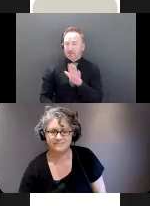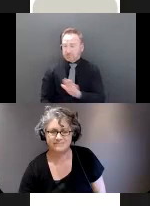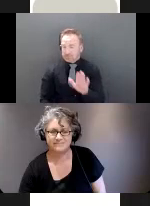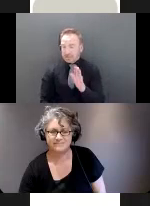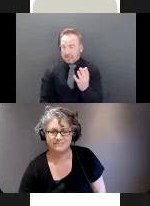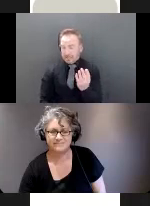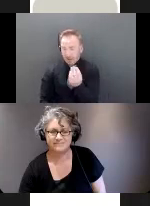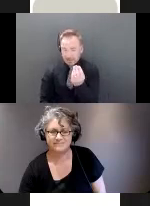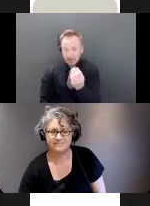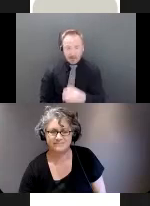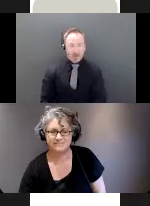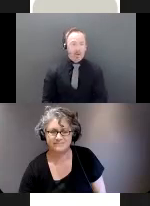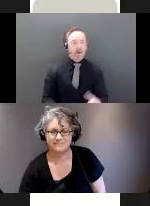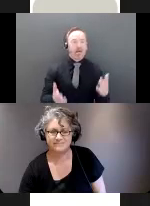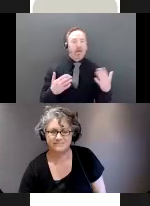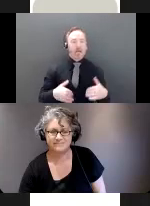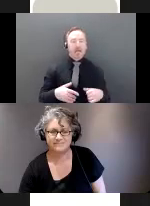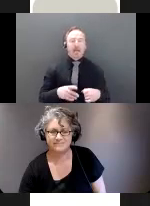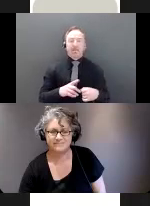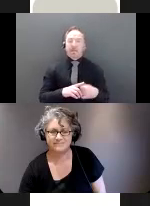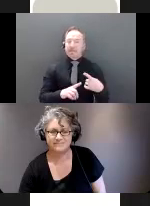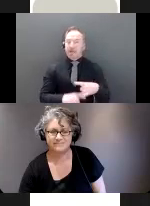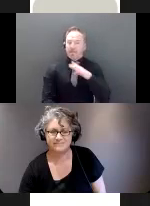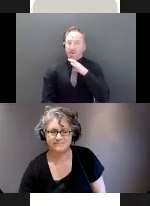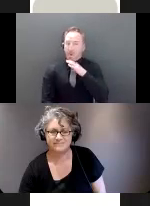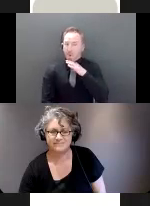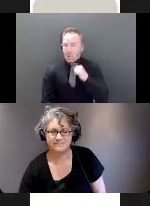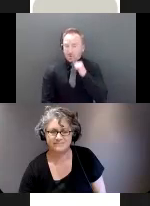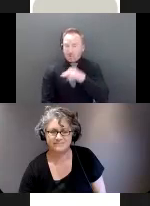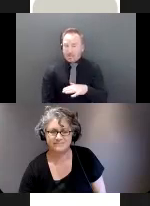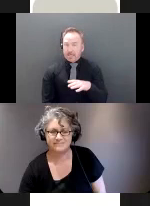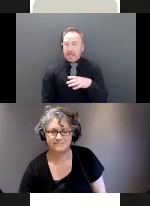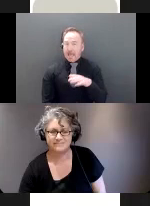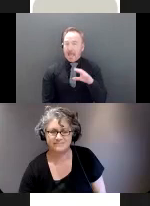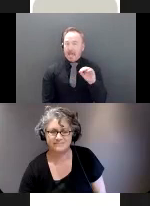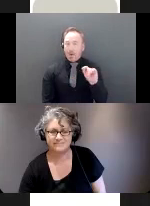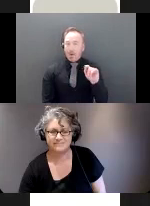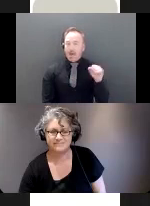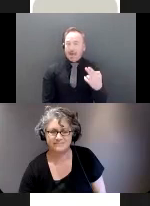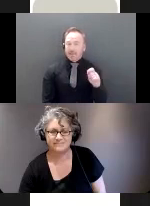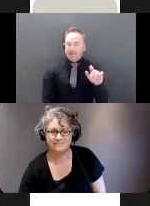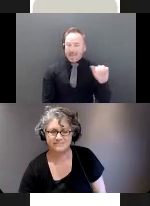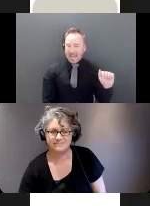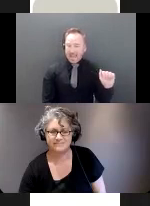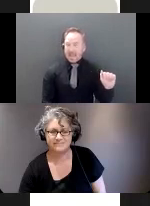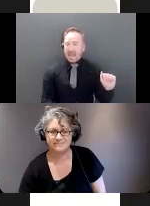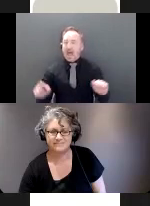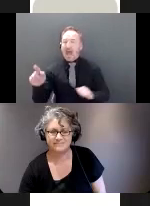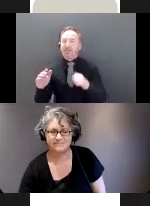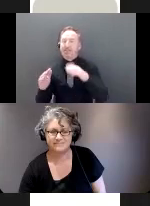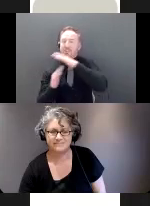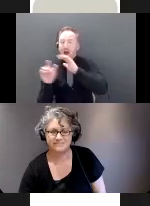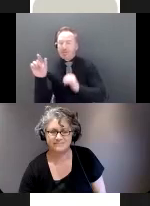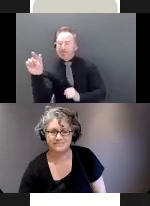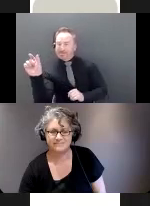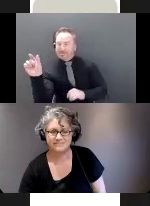OAITH.ca. Then go to older women. There's like a little spot right at the top that says older women. That's where you'll find all this stuff we're talking about today.